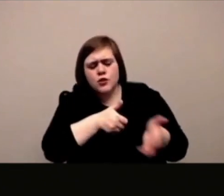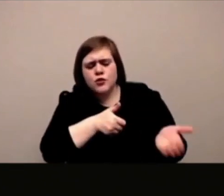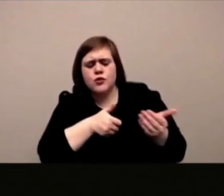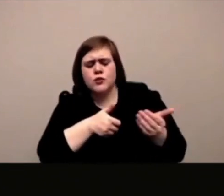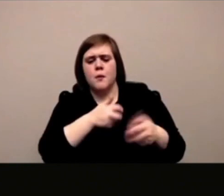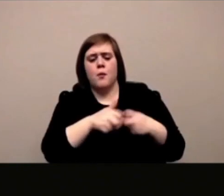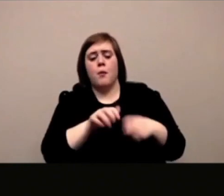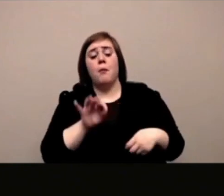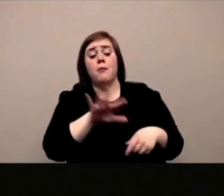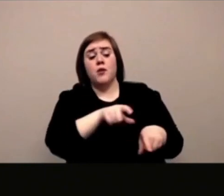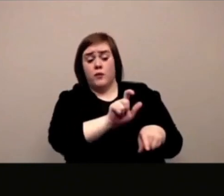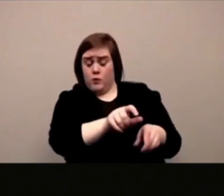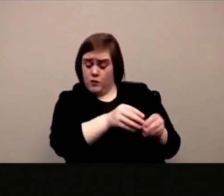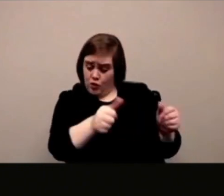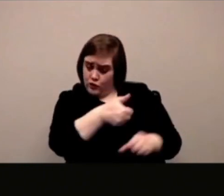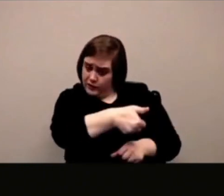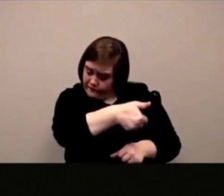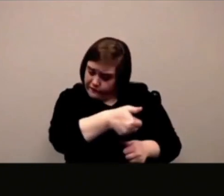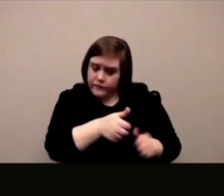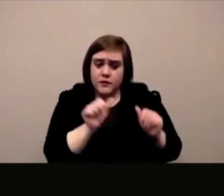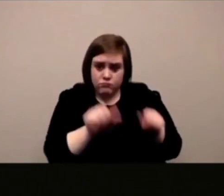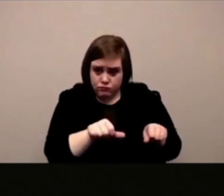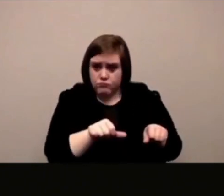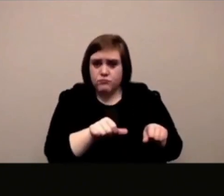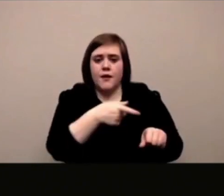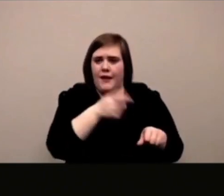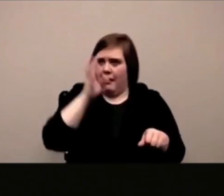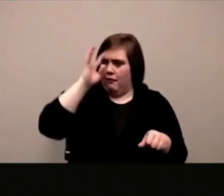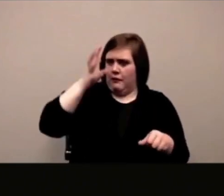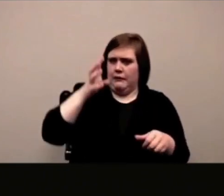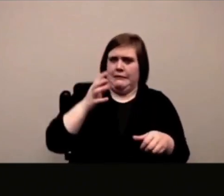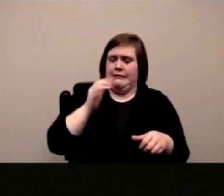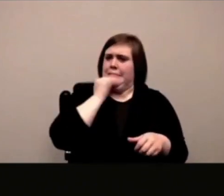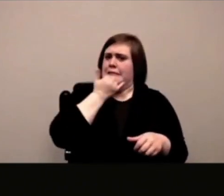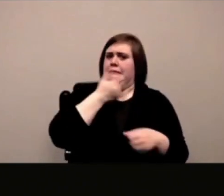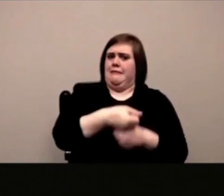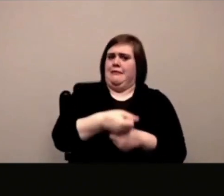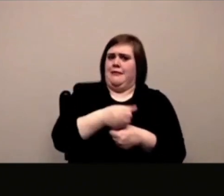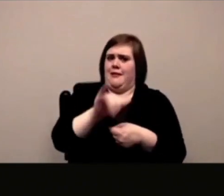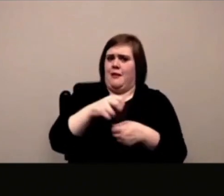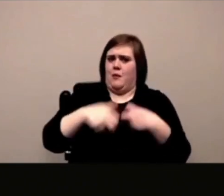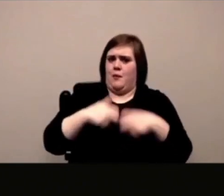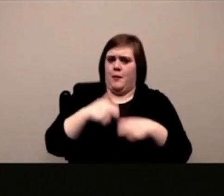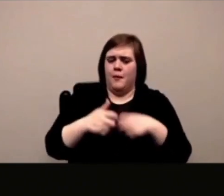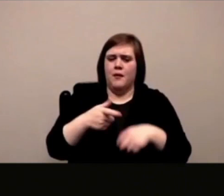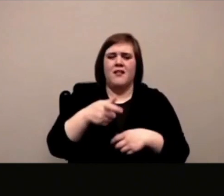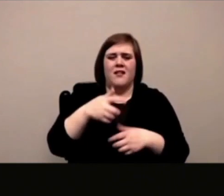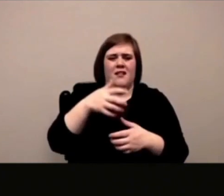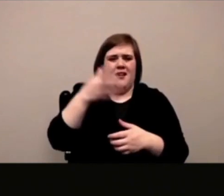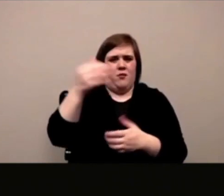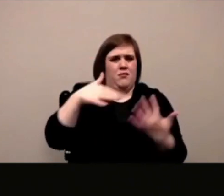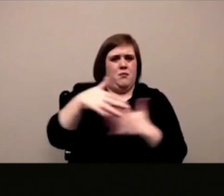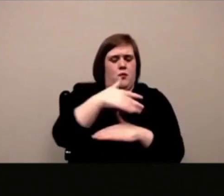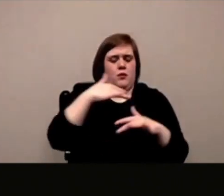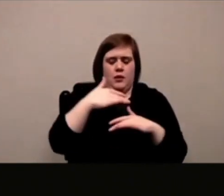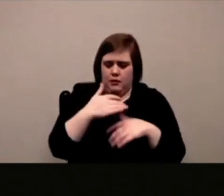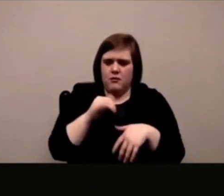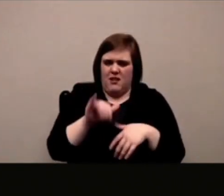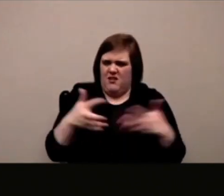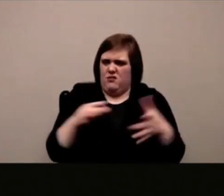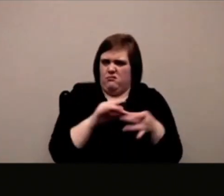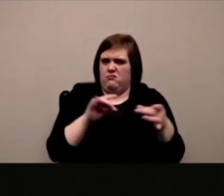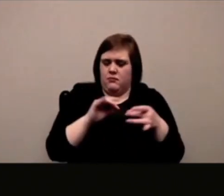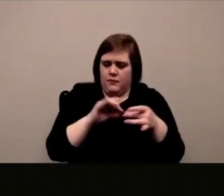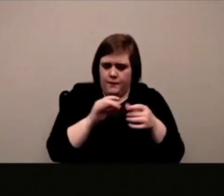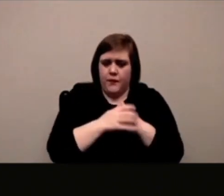by themselves. And if it is a problem they created or they saw in the community, as I mentioned at home,